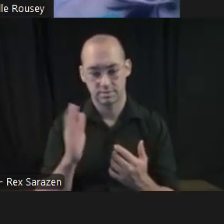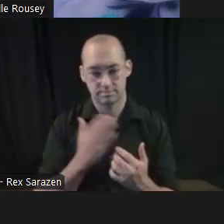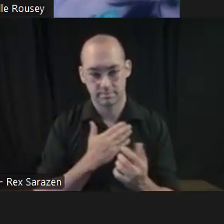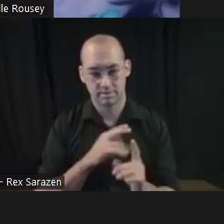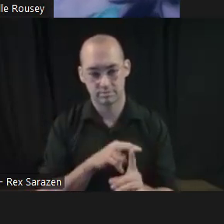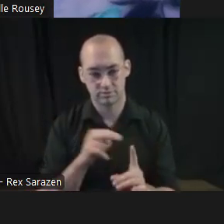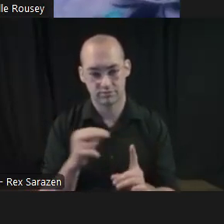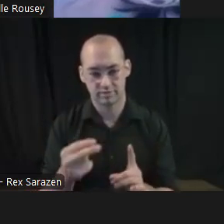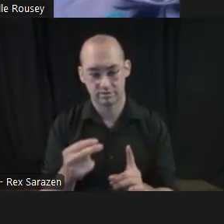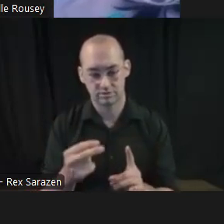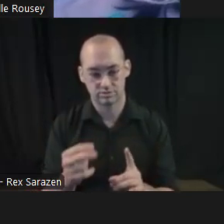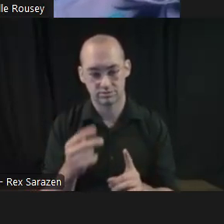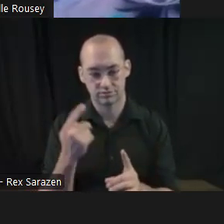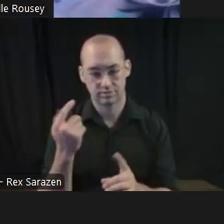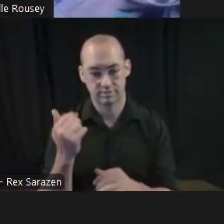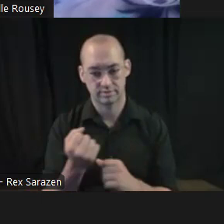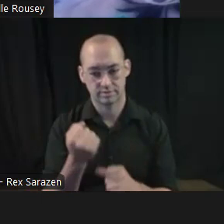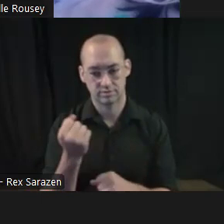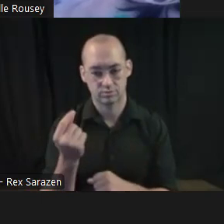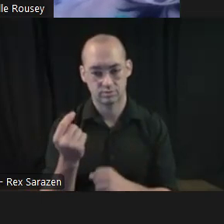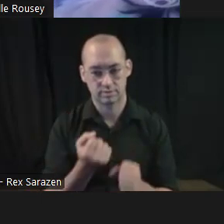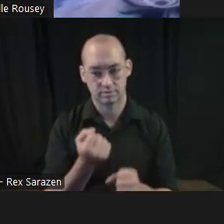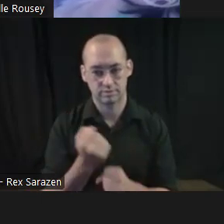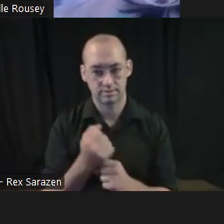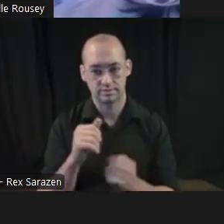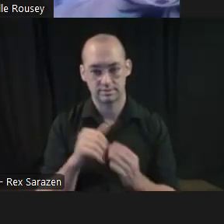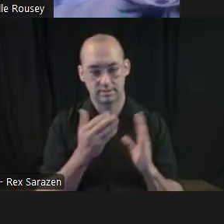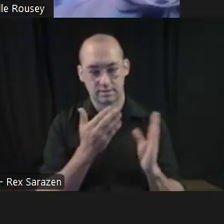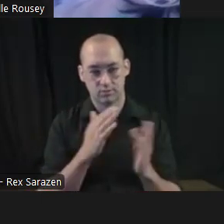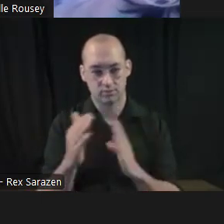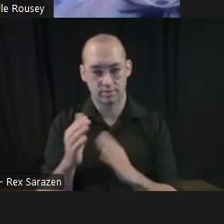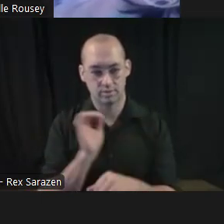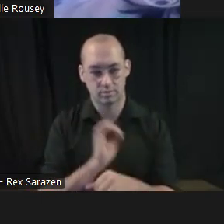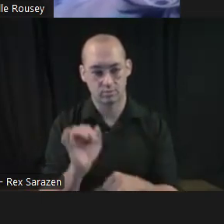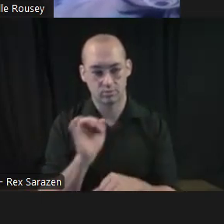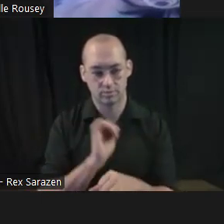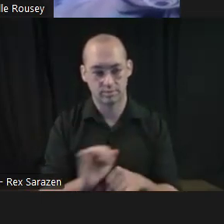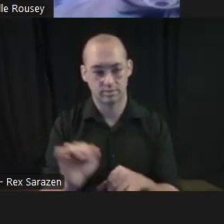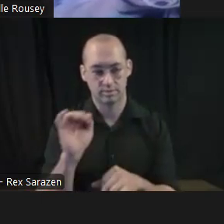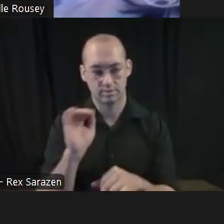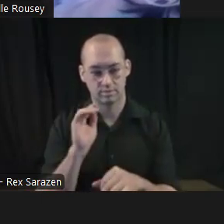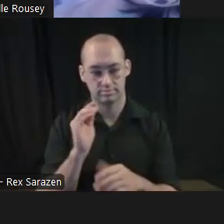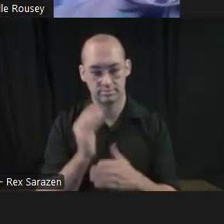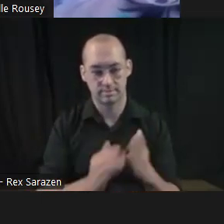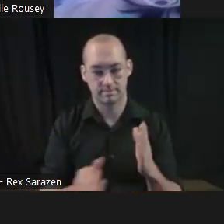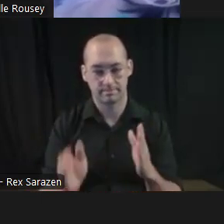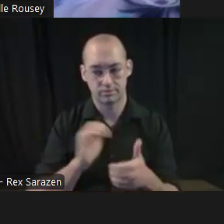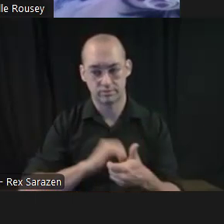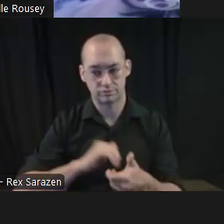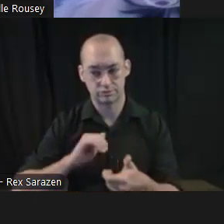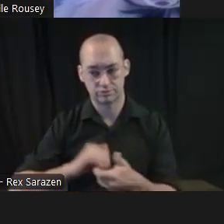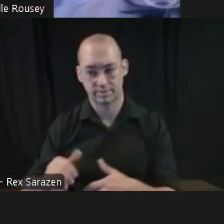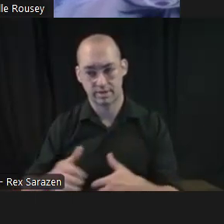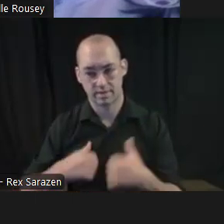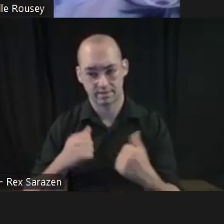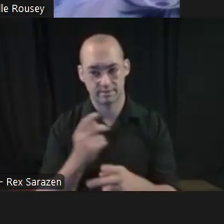many decades of working in the community and also working, and some partnerships with healthcare and talking to a